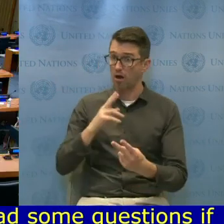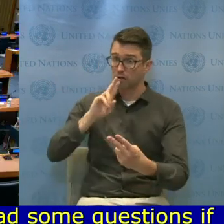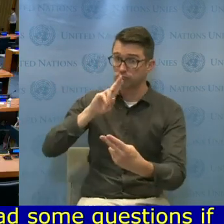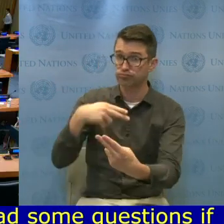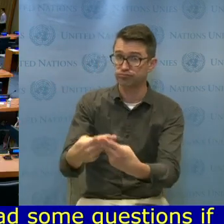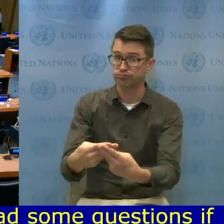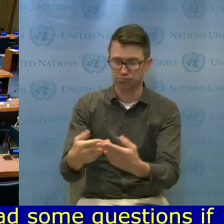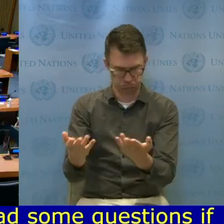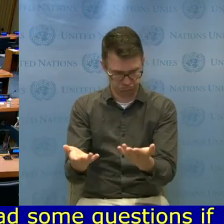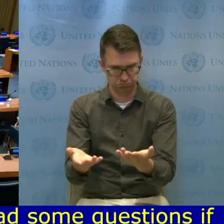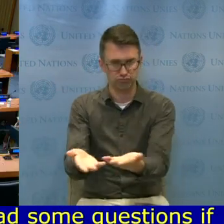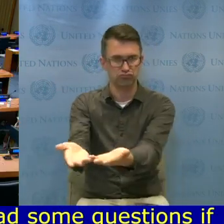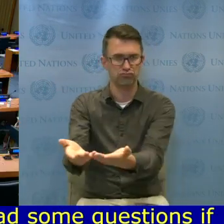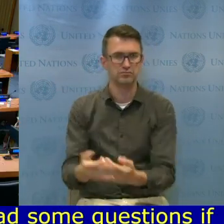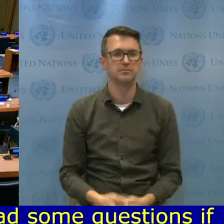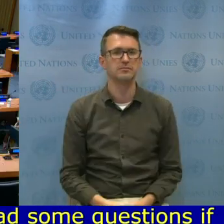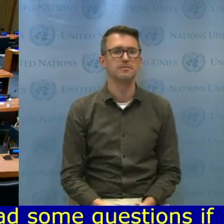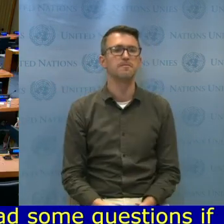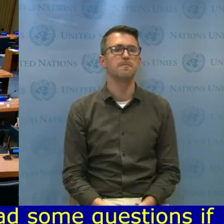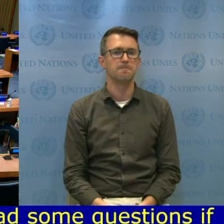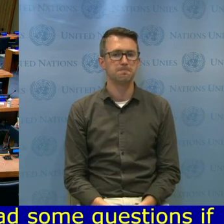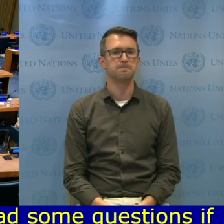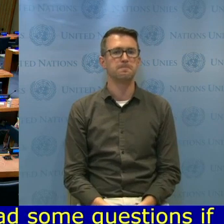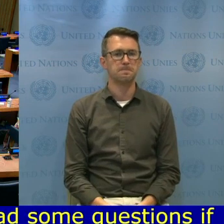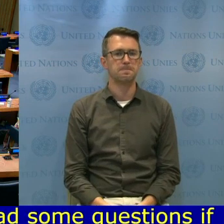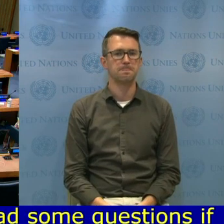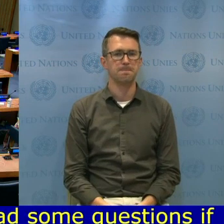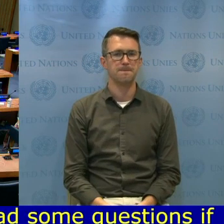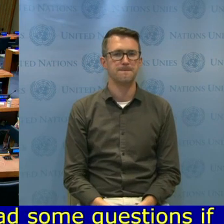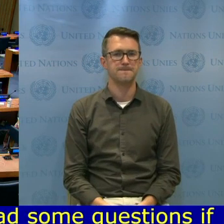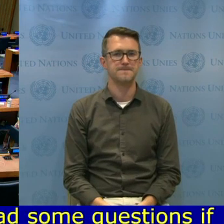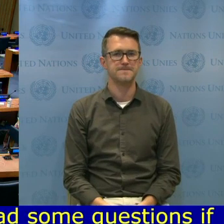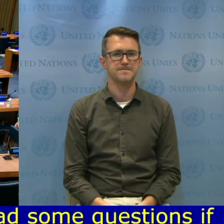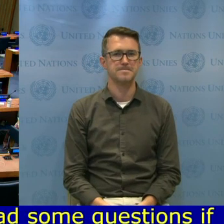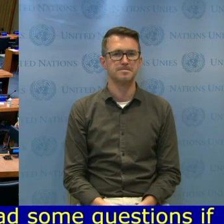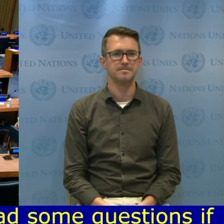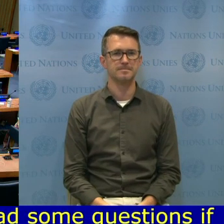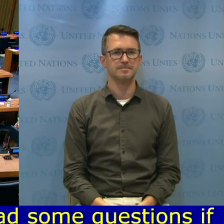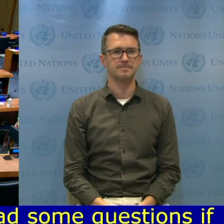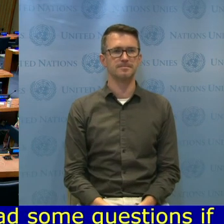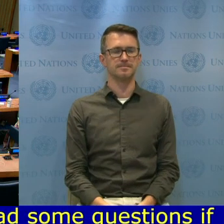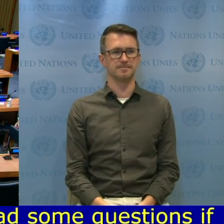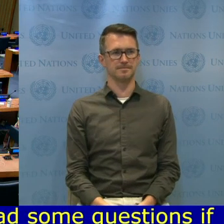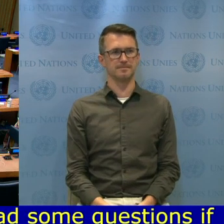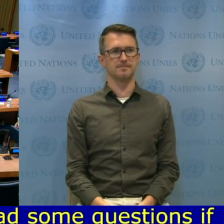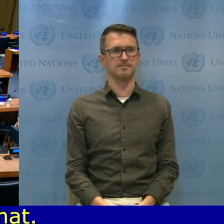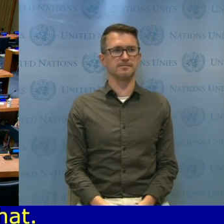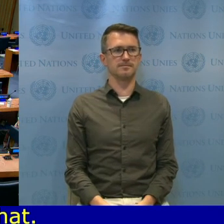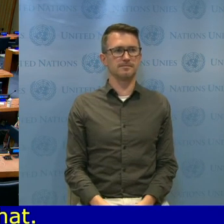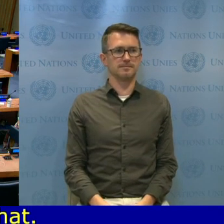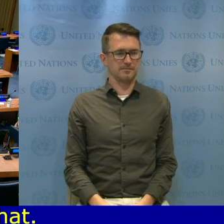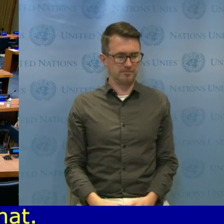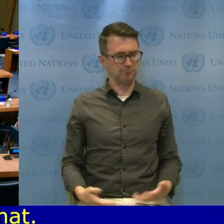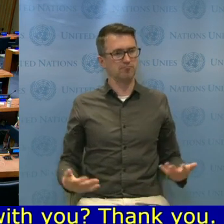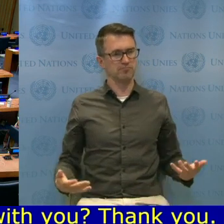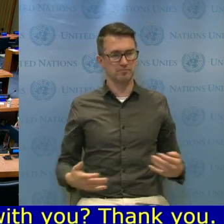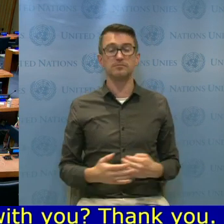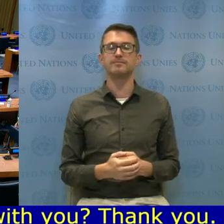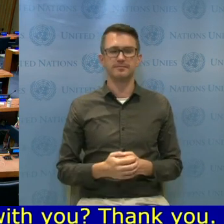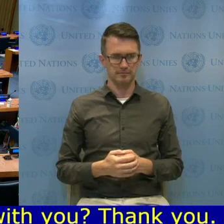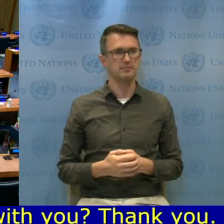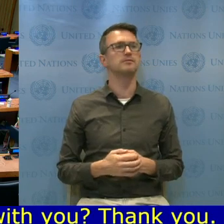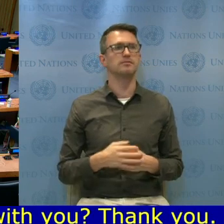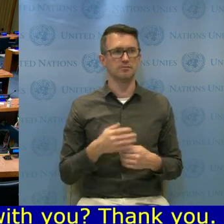There are serious challenges we are facing in terms of the health of persons with disabilities. Some of them are